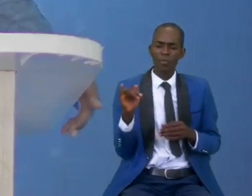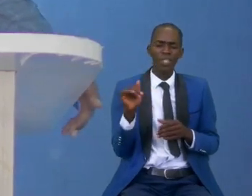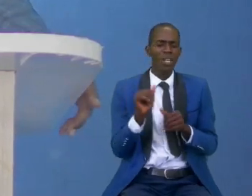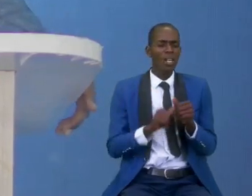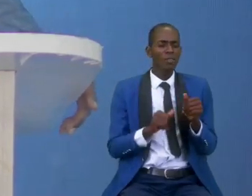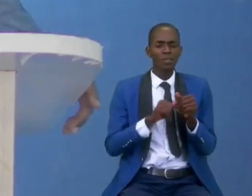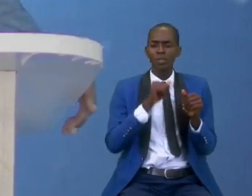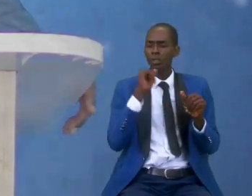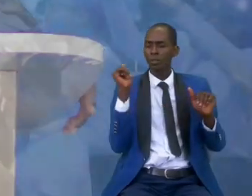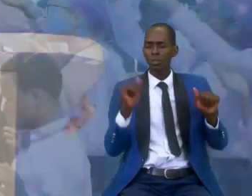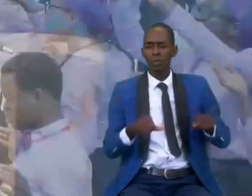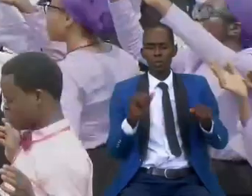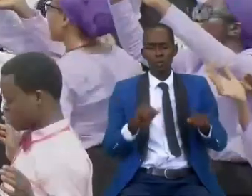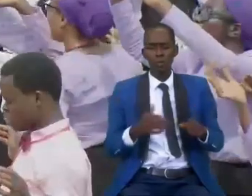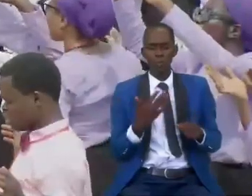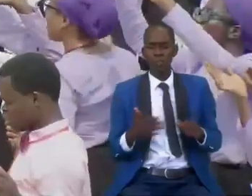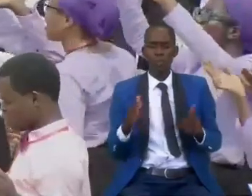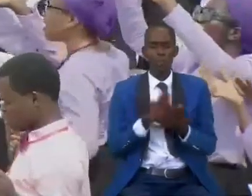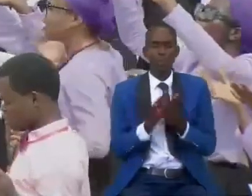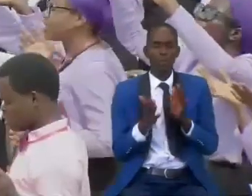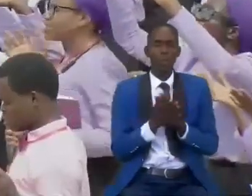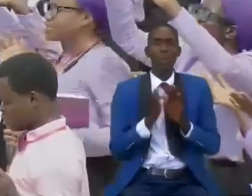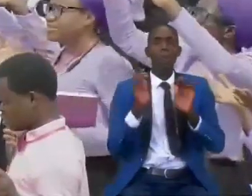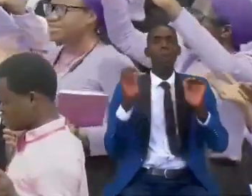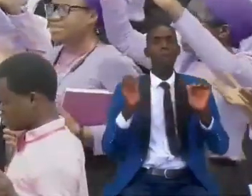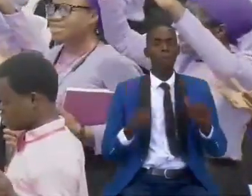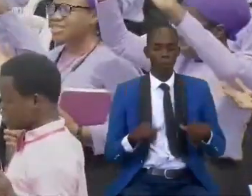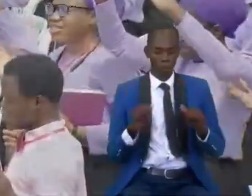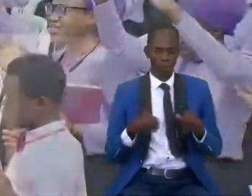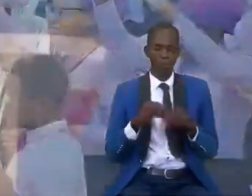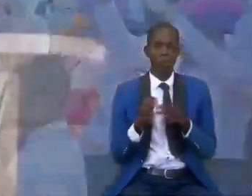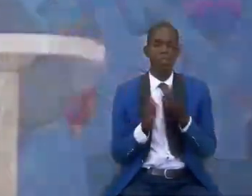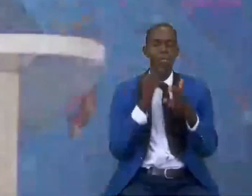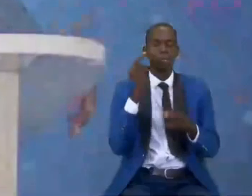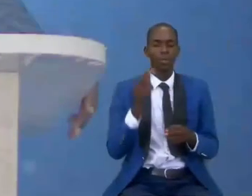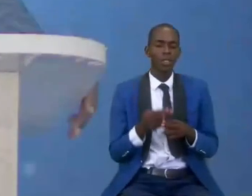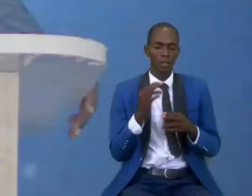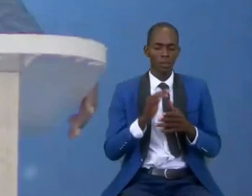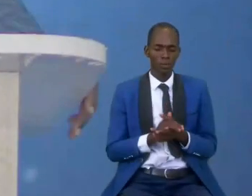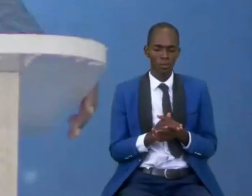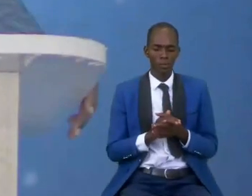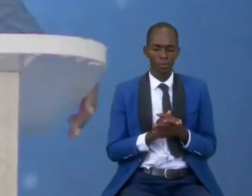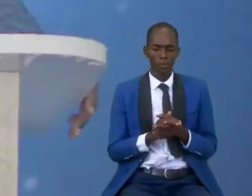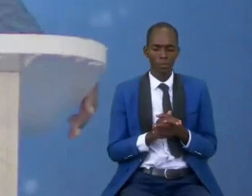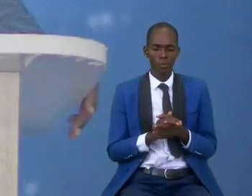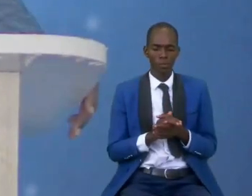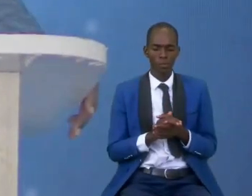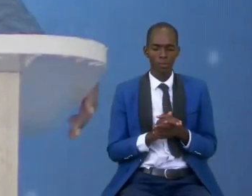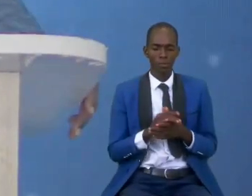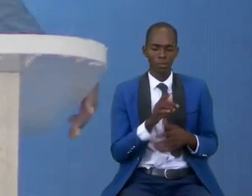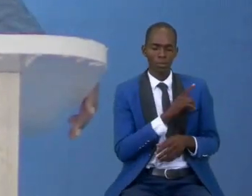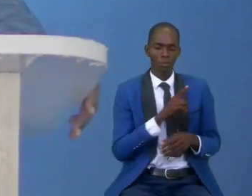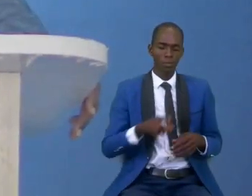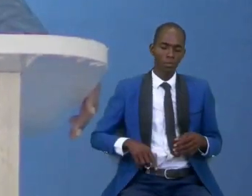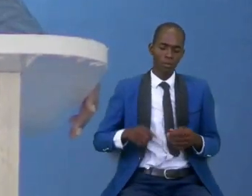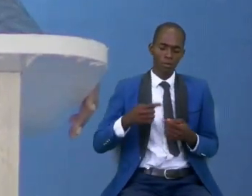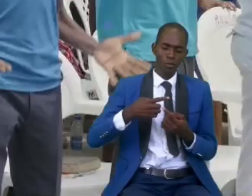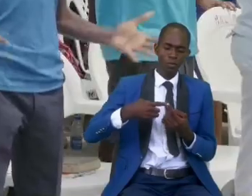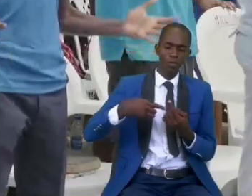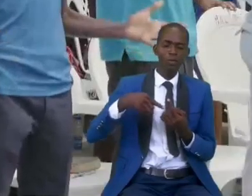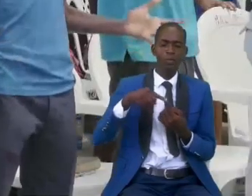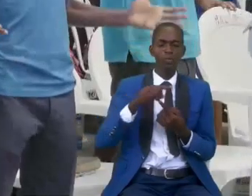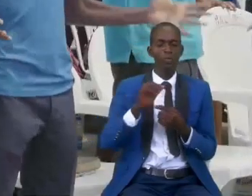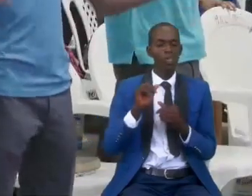in Jesus' name. Amen. Lord, turn every brother, Brother Victor.